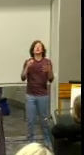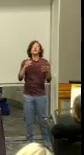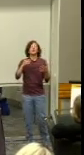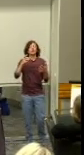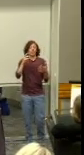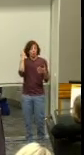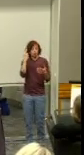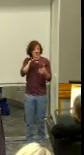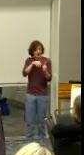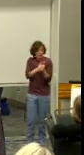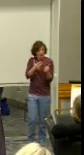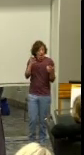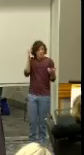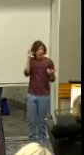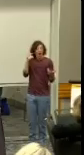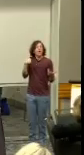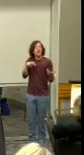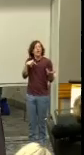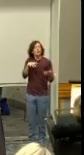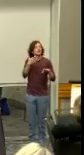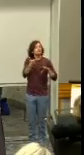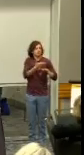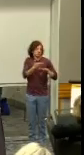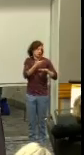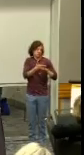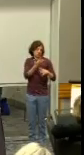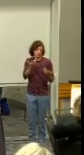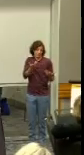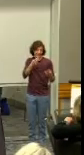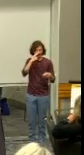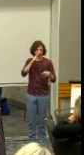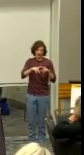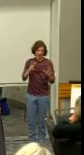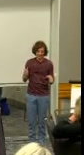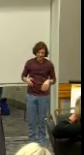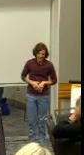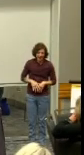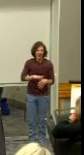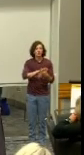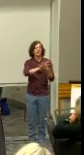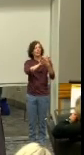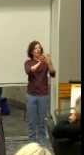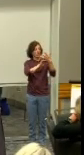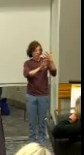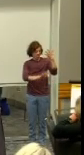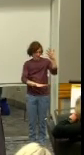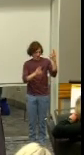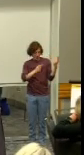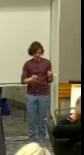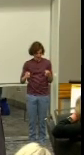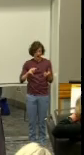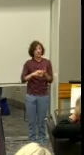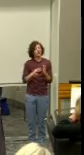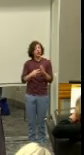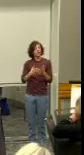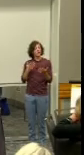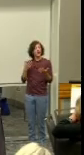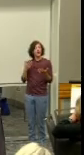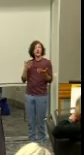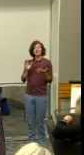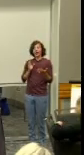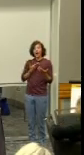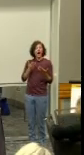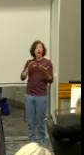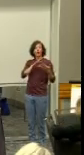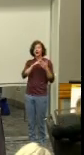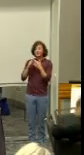renovating is fun. So all of those things happen. That being said, some of those things we talked through with the city and